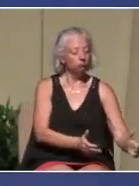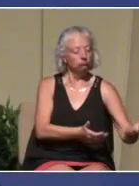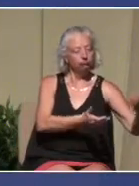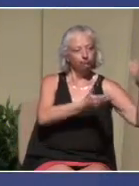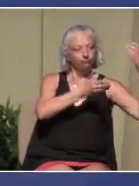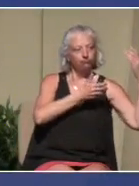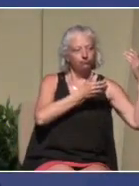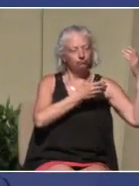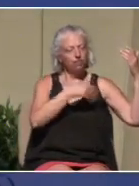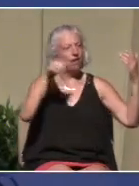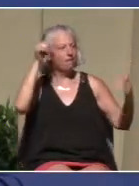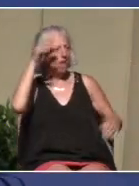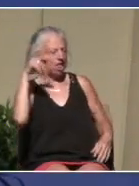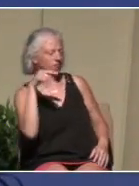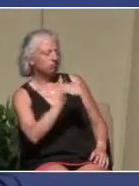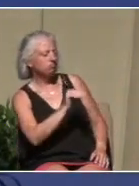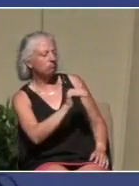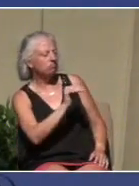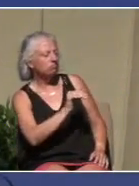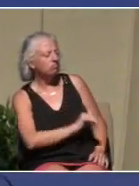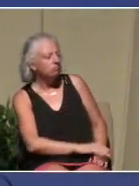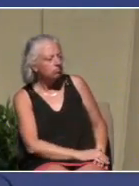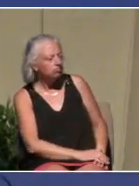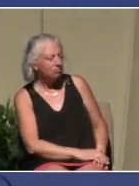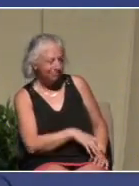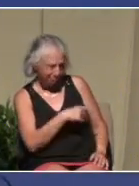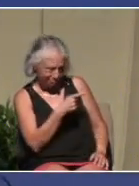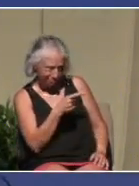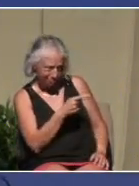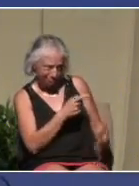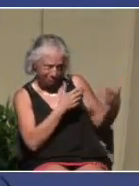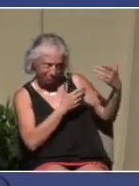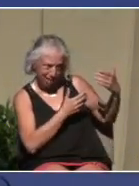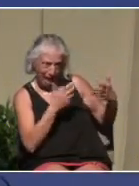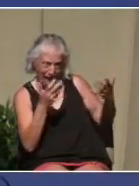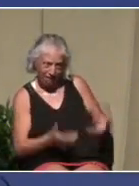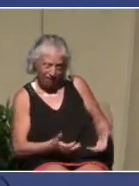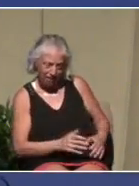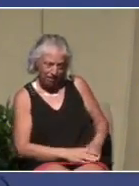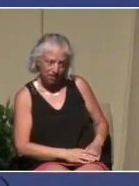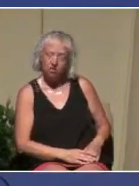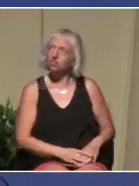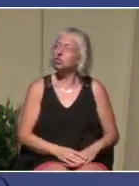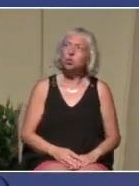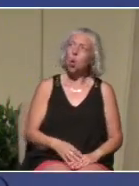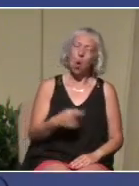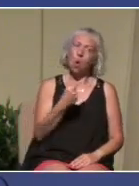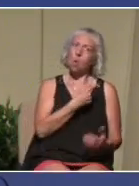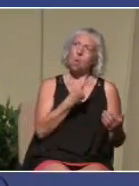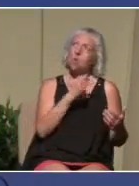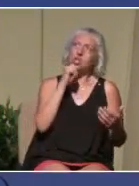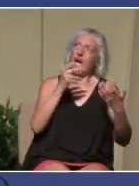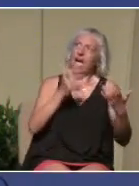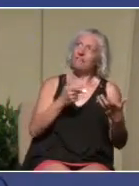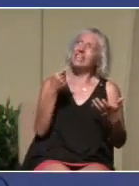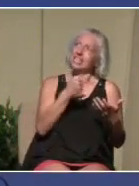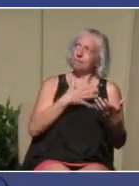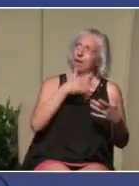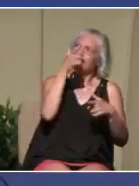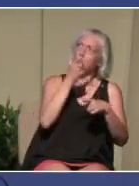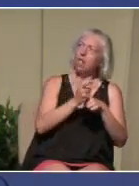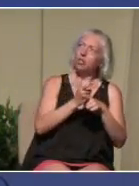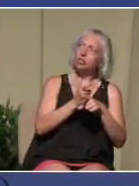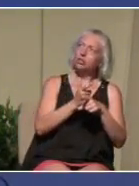and Father Flanagan says, "Is he heavy?" And the boy says, "He's not heavy, Father, he's my brother."